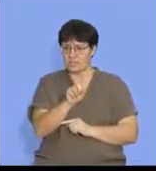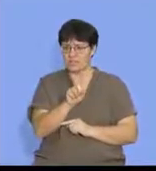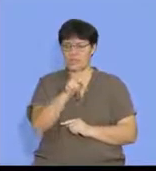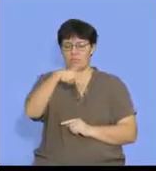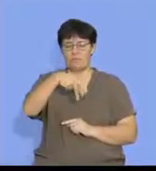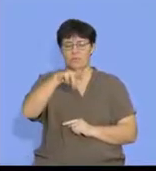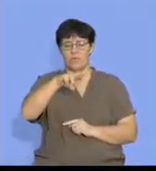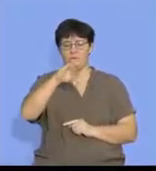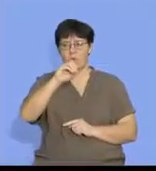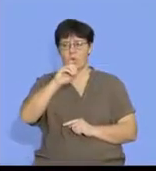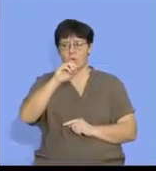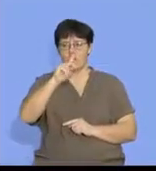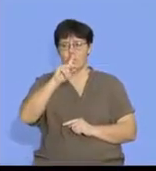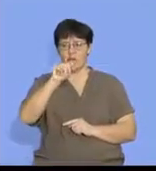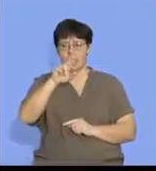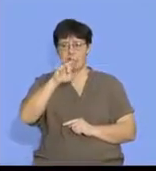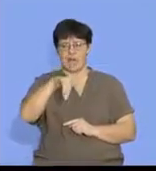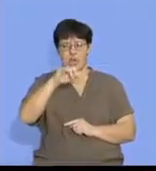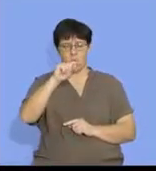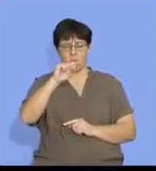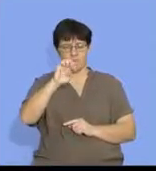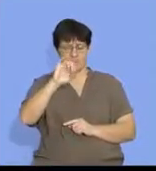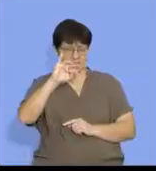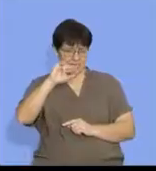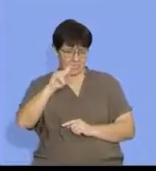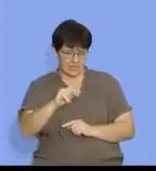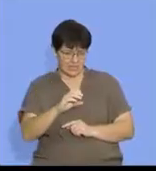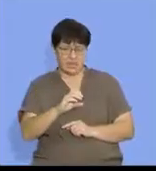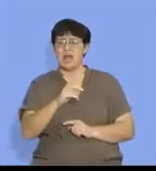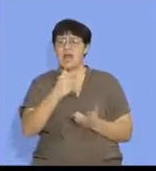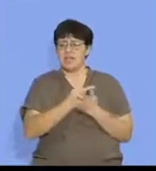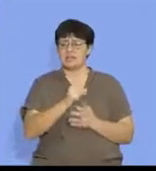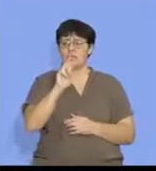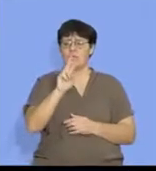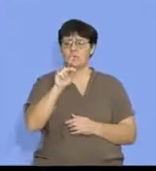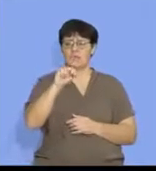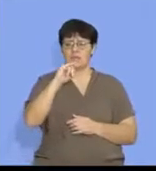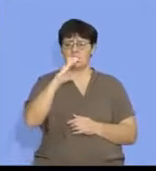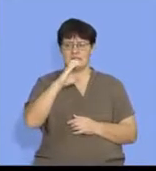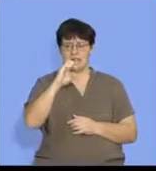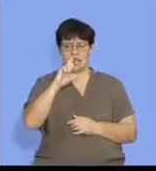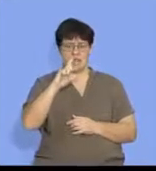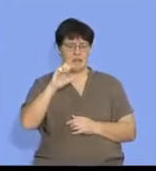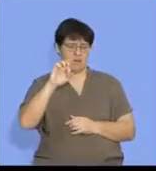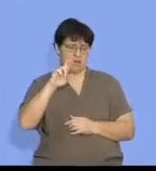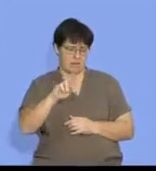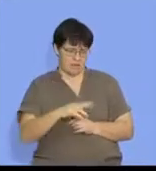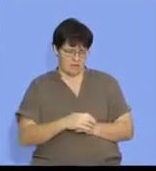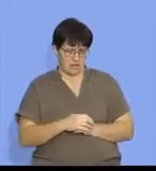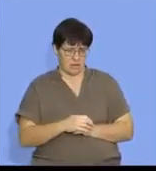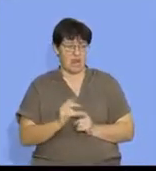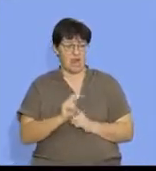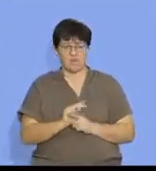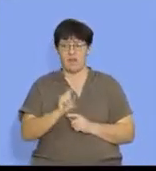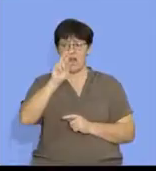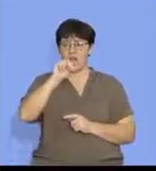are prokaryotic and they are unicellular. What does that mean? Right, prokaryotic cells do not